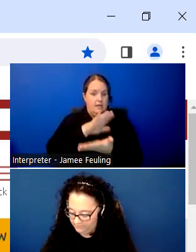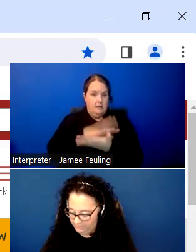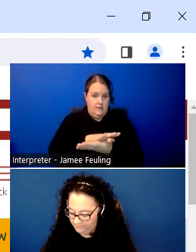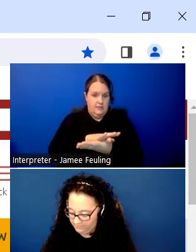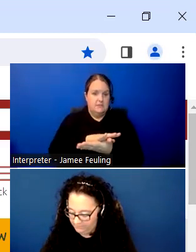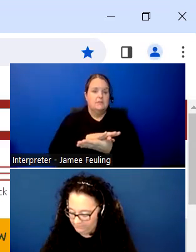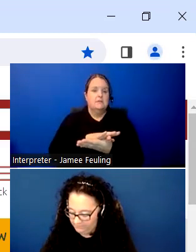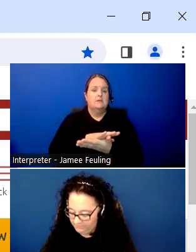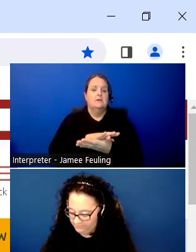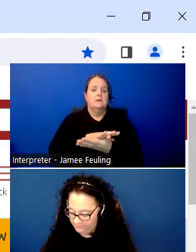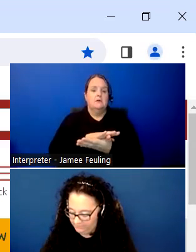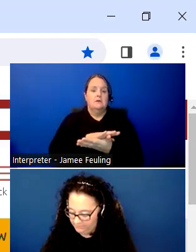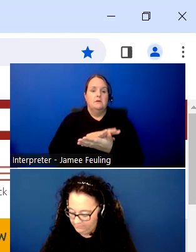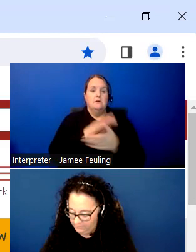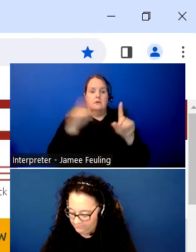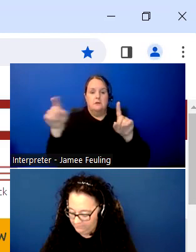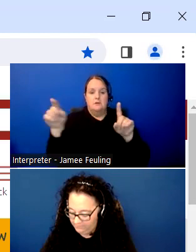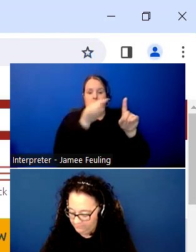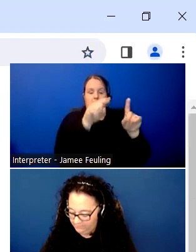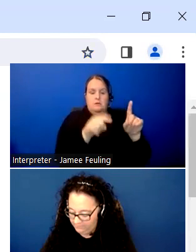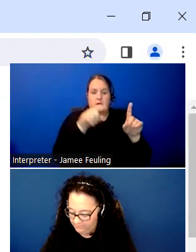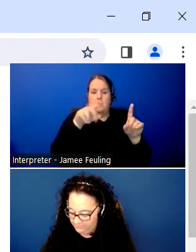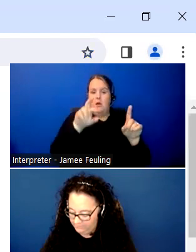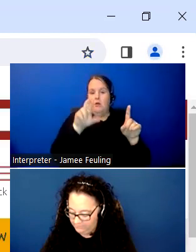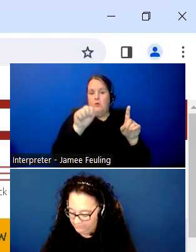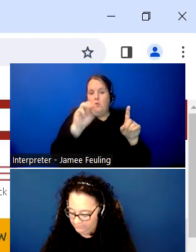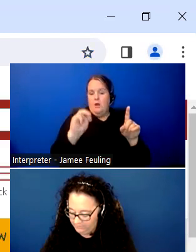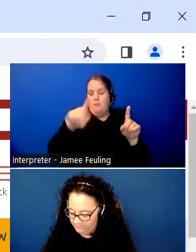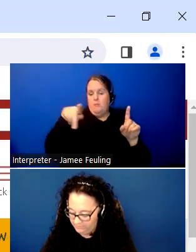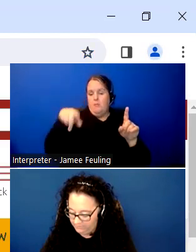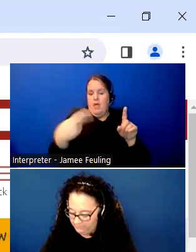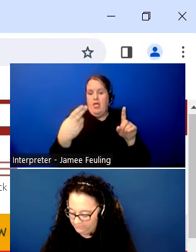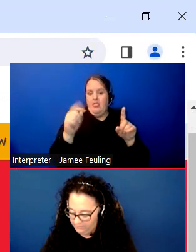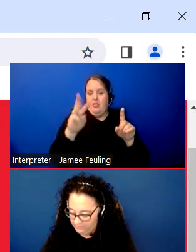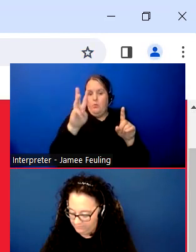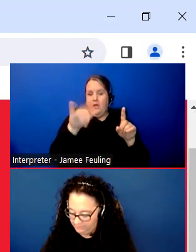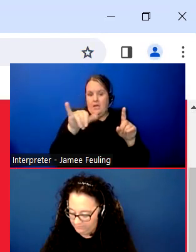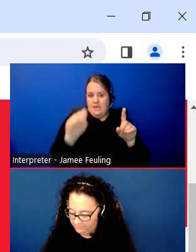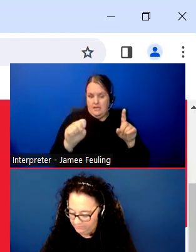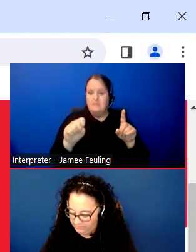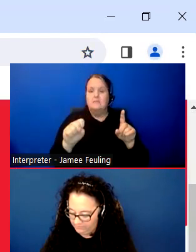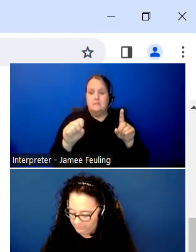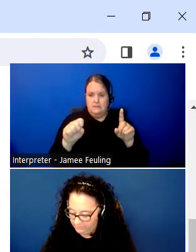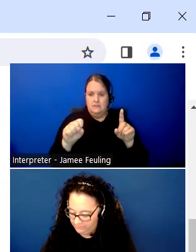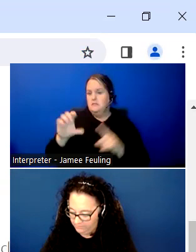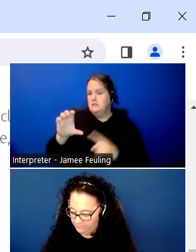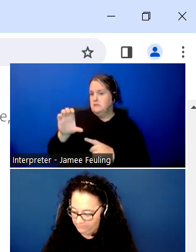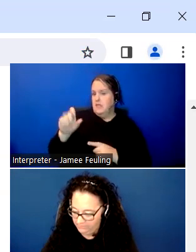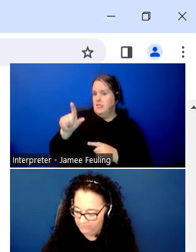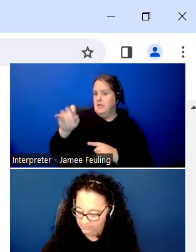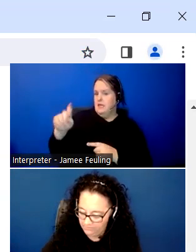academics and then go over to RAM Pathways. Okay. So Celeste, you had